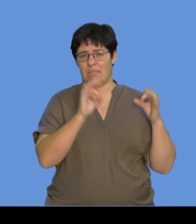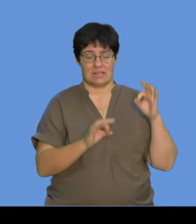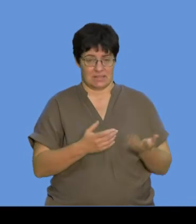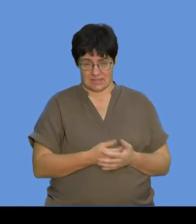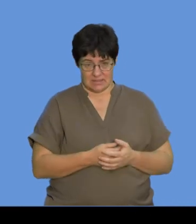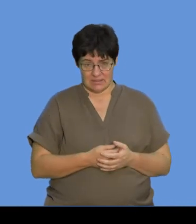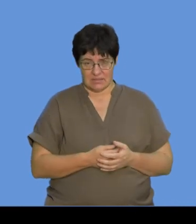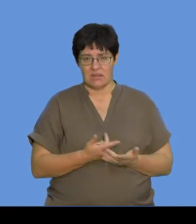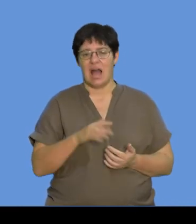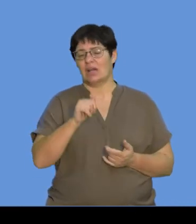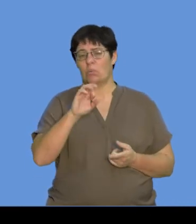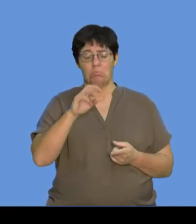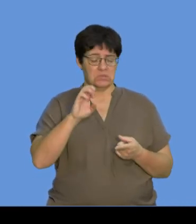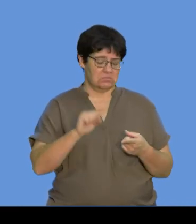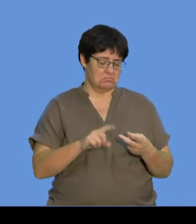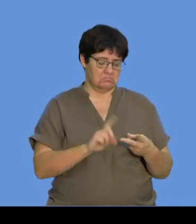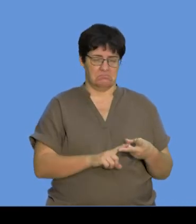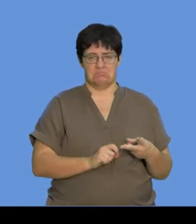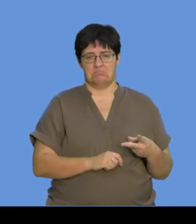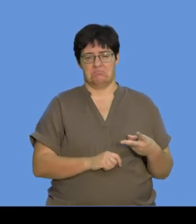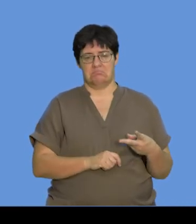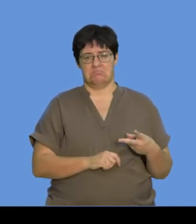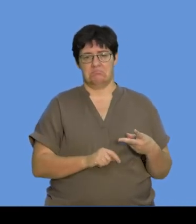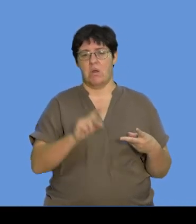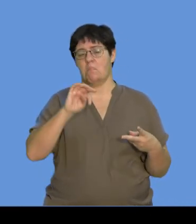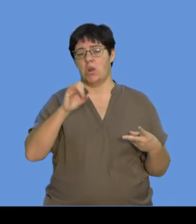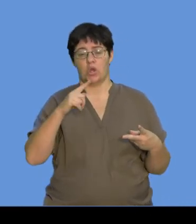right? It can be molecules.